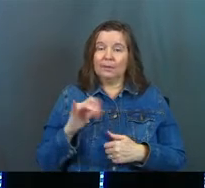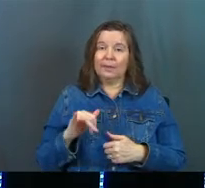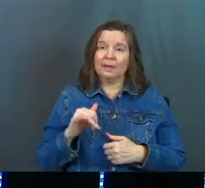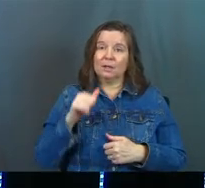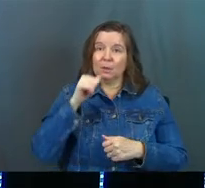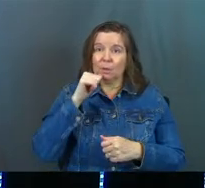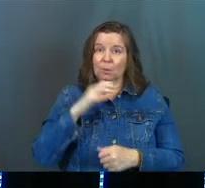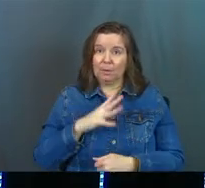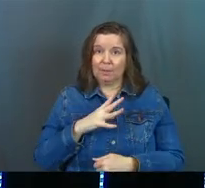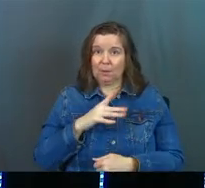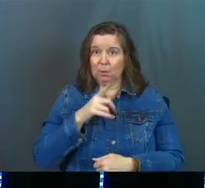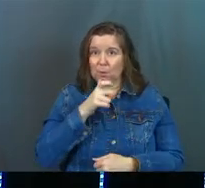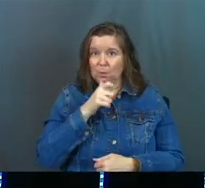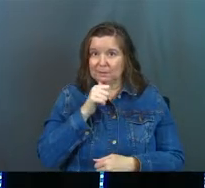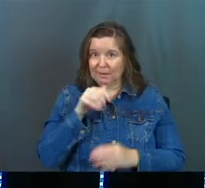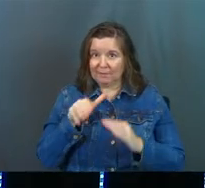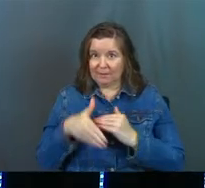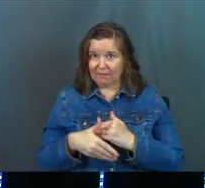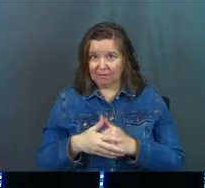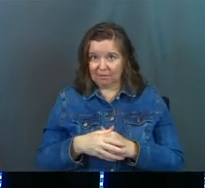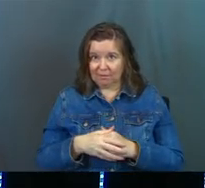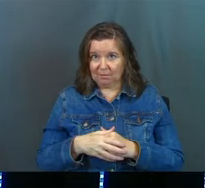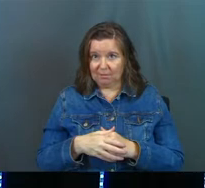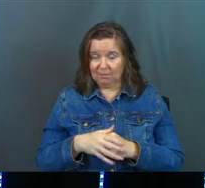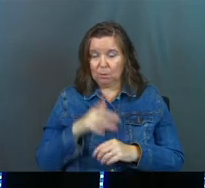that it's the woman who's unfaithful.